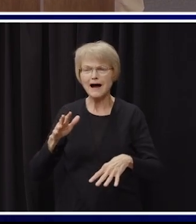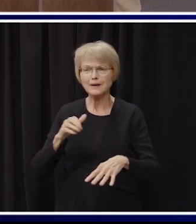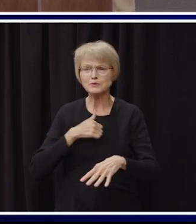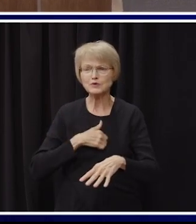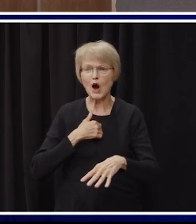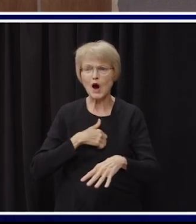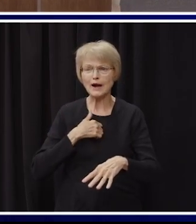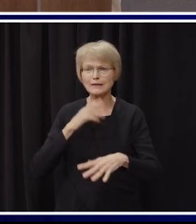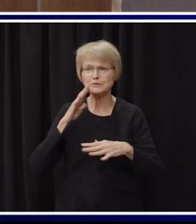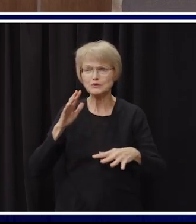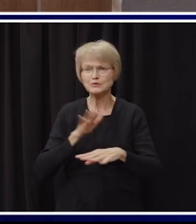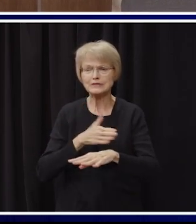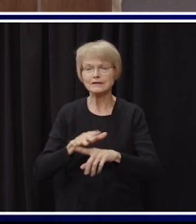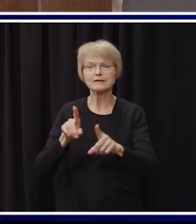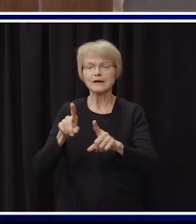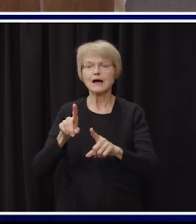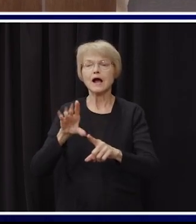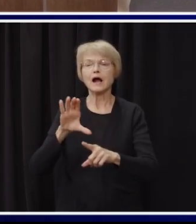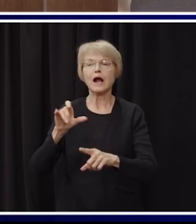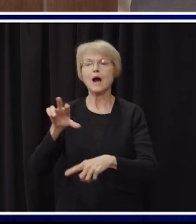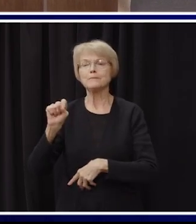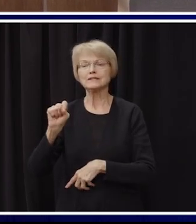happen. I'm with Compass Design Build.